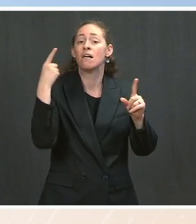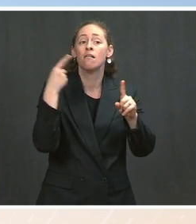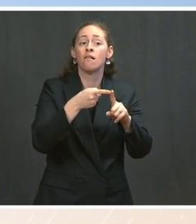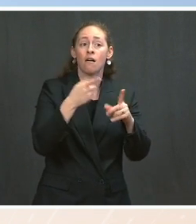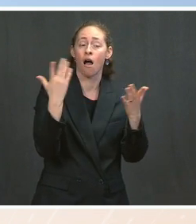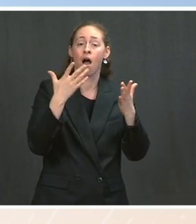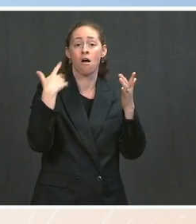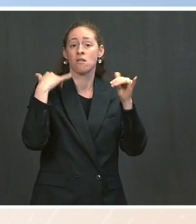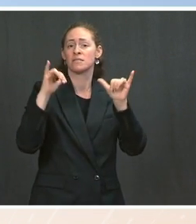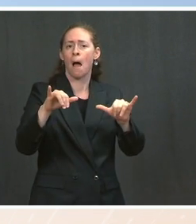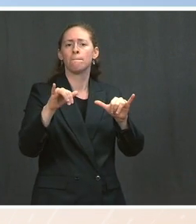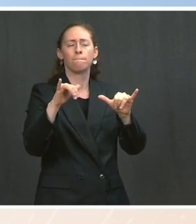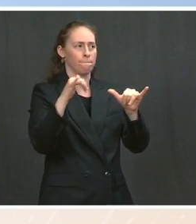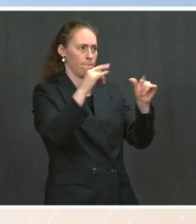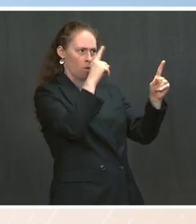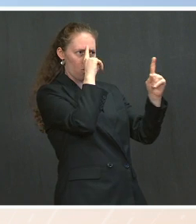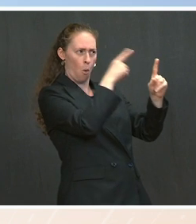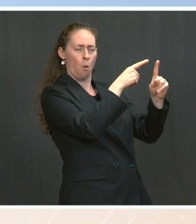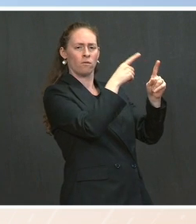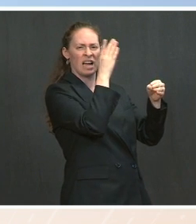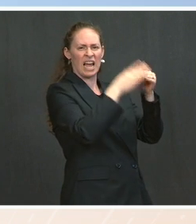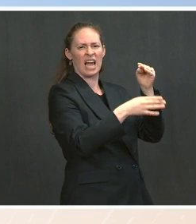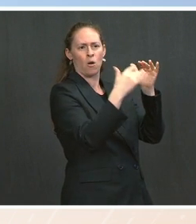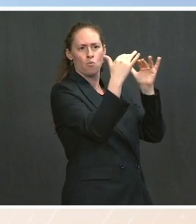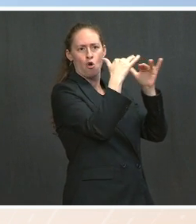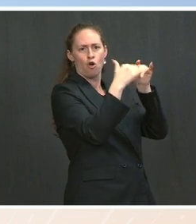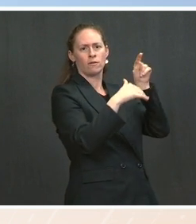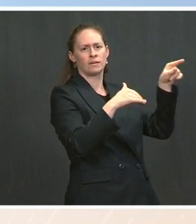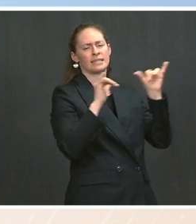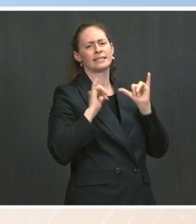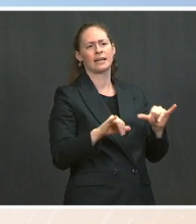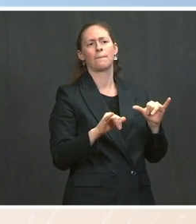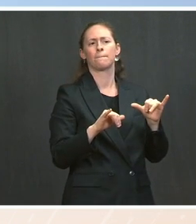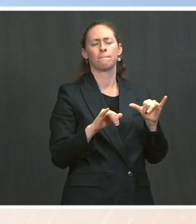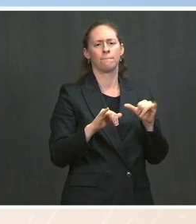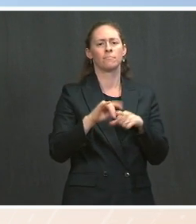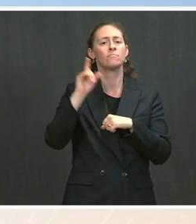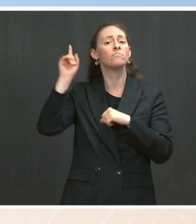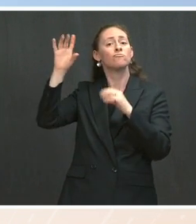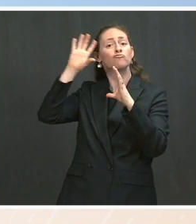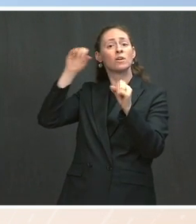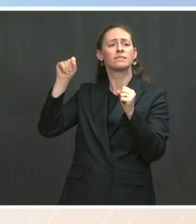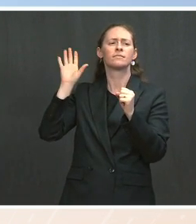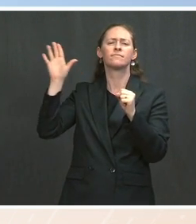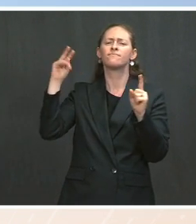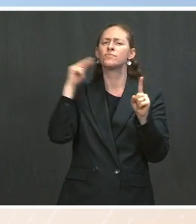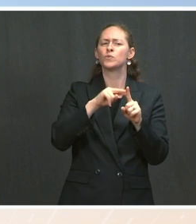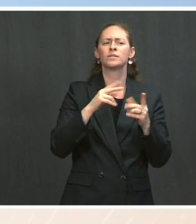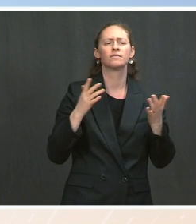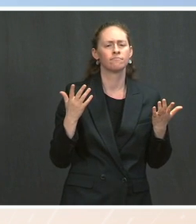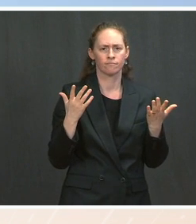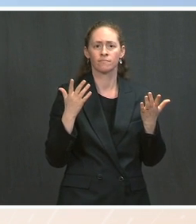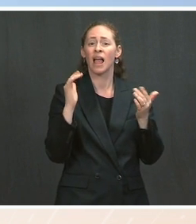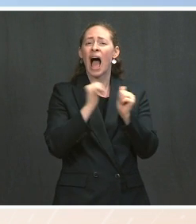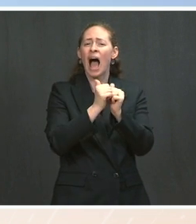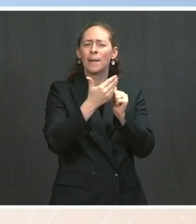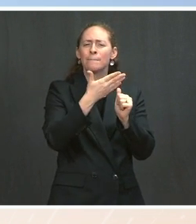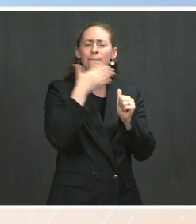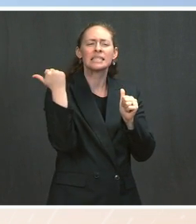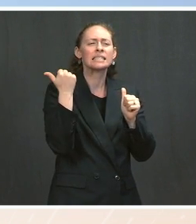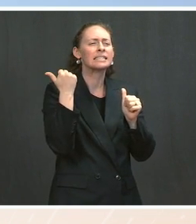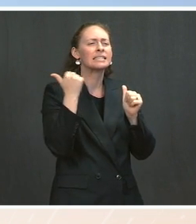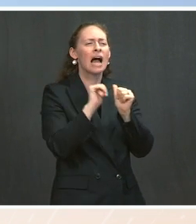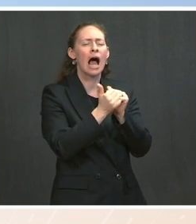The president's view and his strategic approach and that of his team was that the best way to do that was not to call out